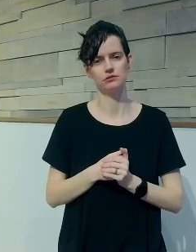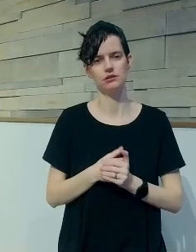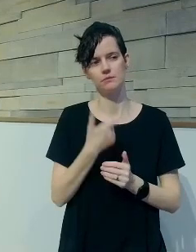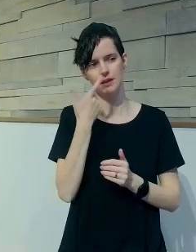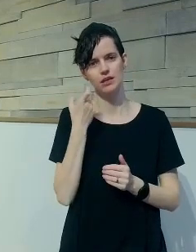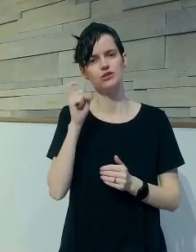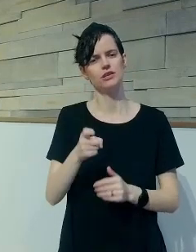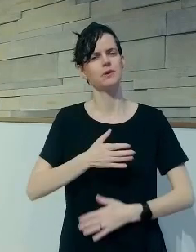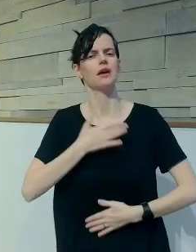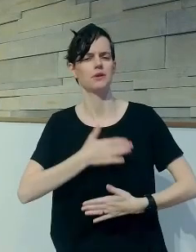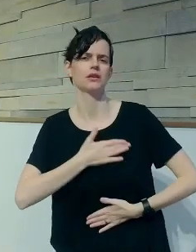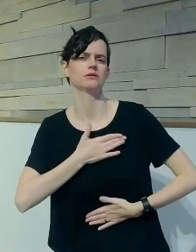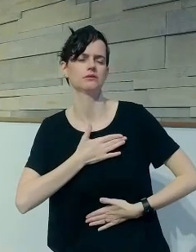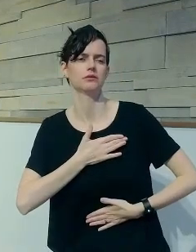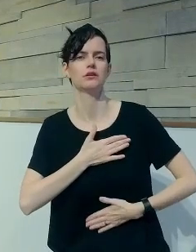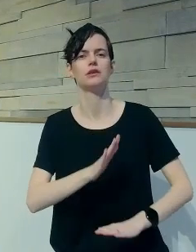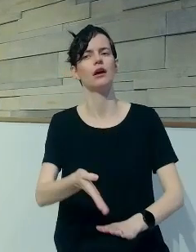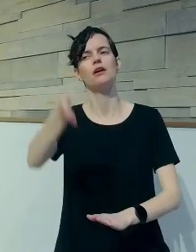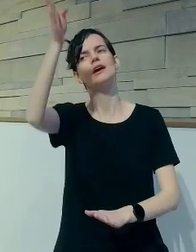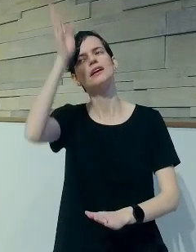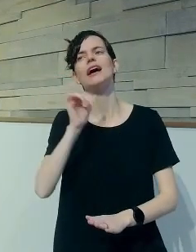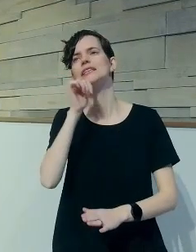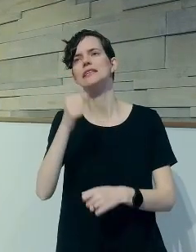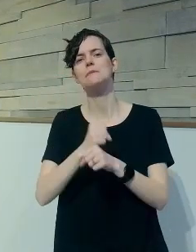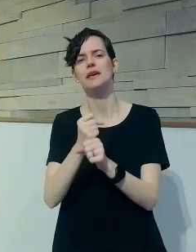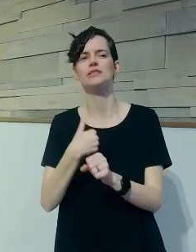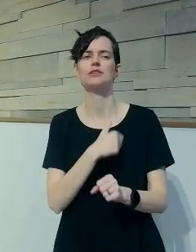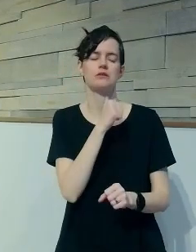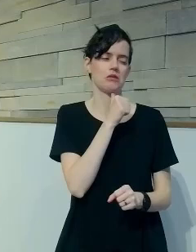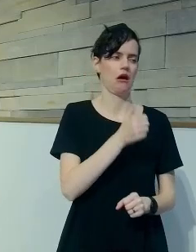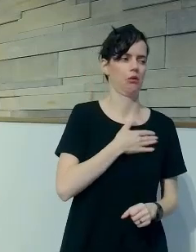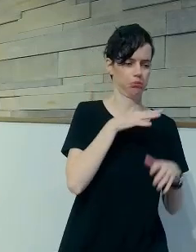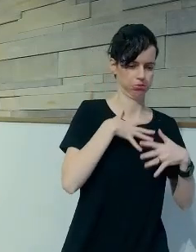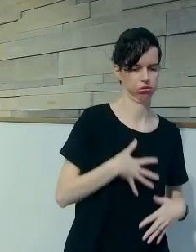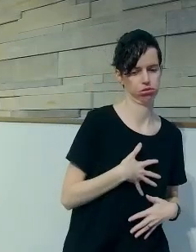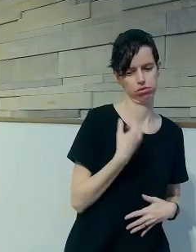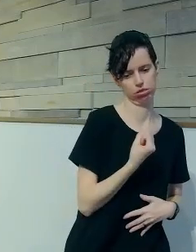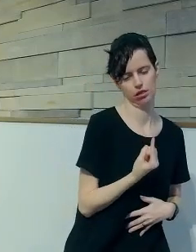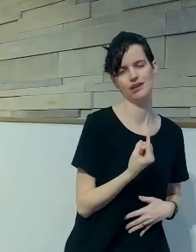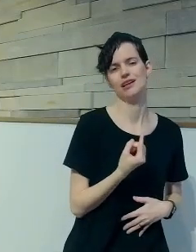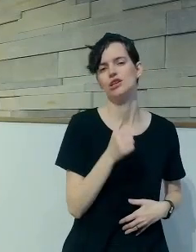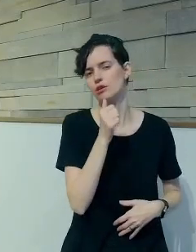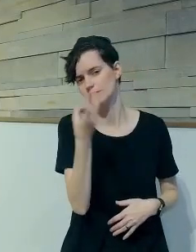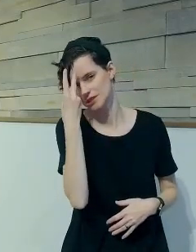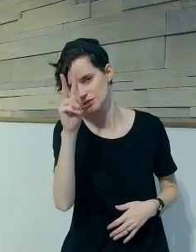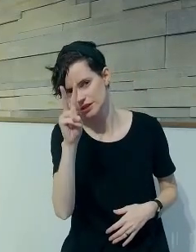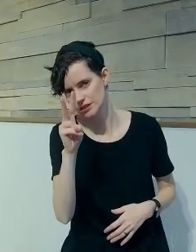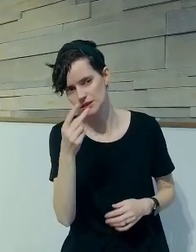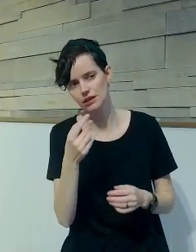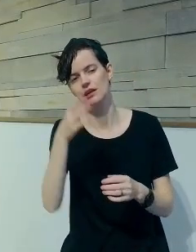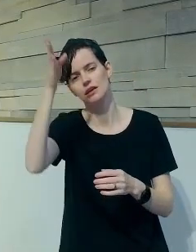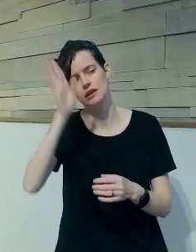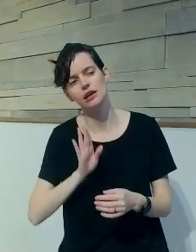Because you're supposed to be happy. Now, God didn't create us to be unhappy, okay? I'm not saying that. Don't get me wrong here. God didn't